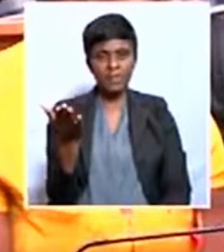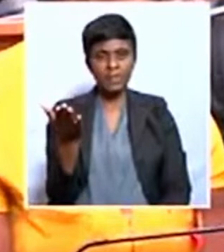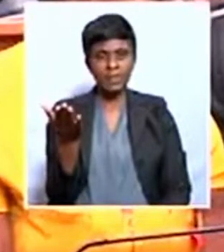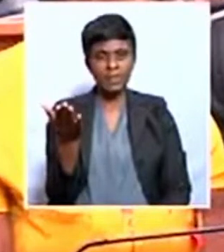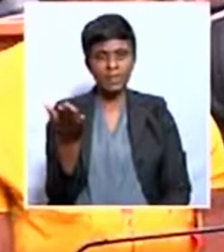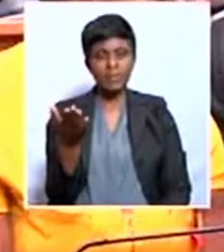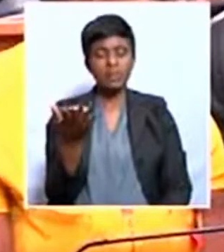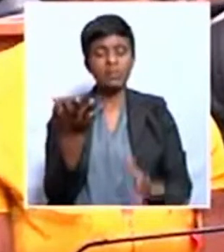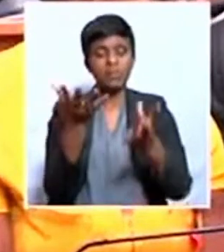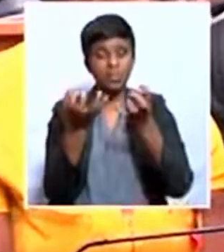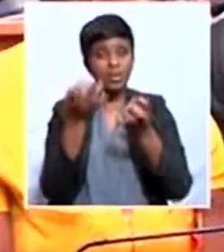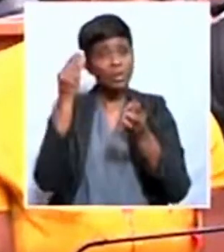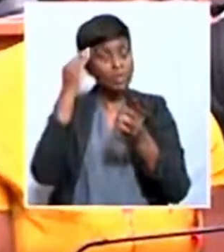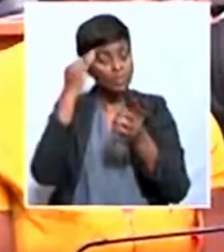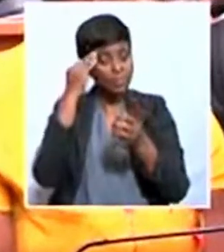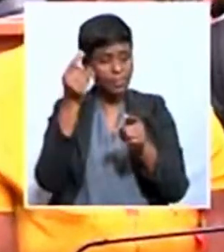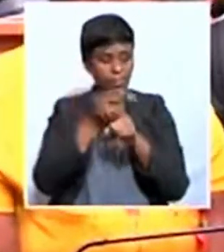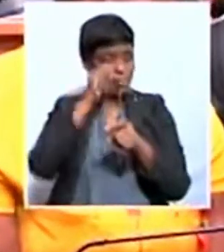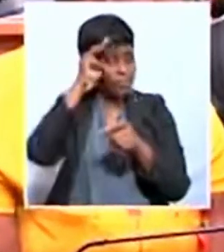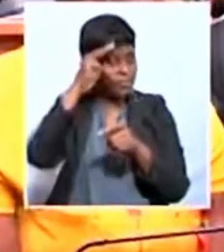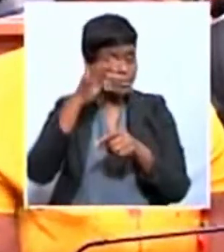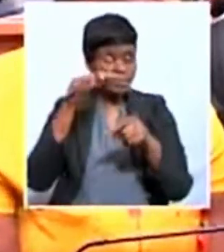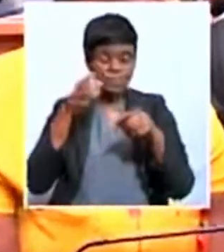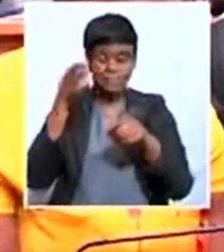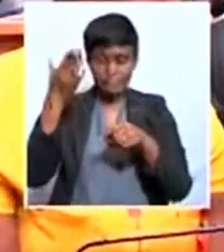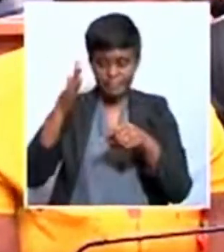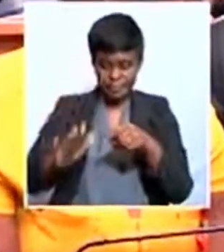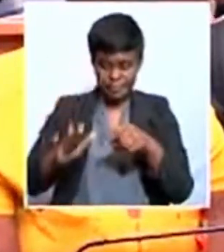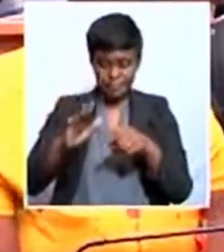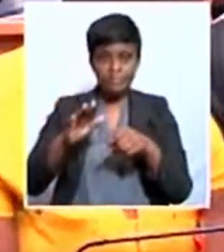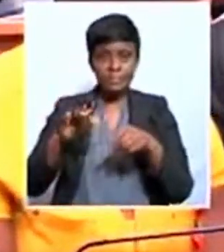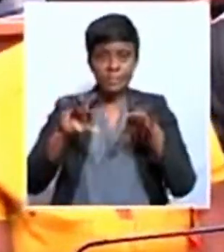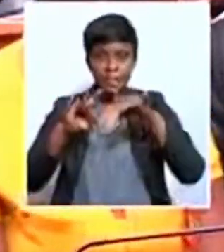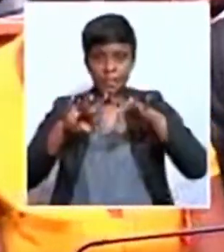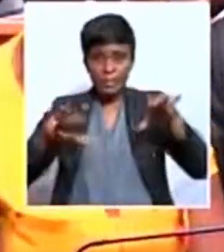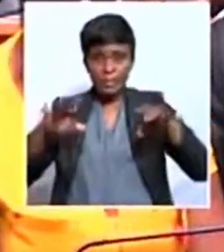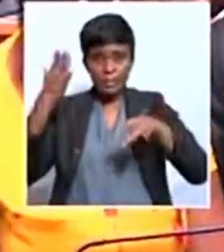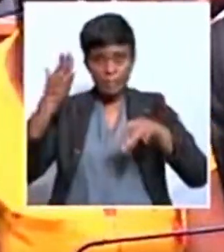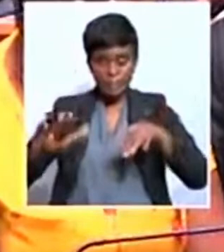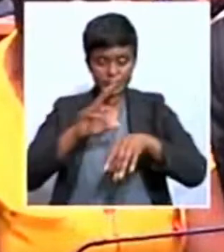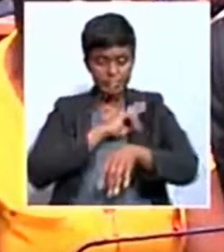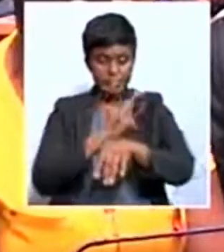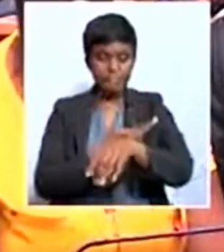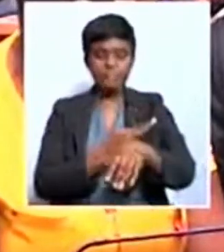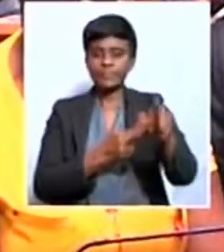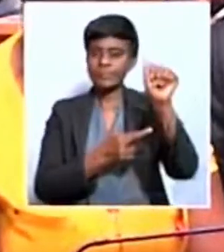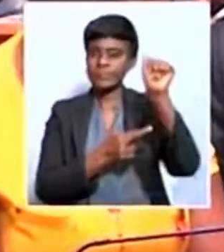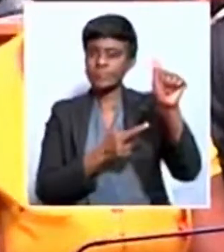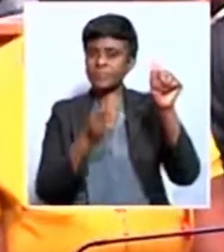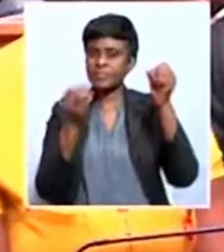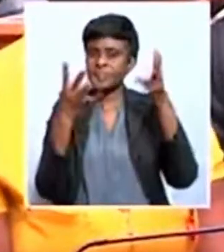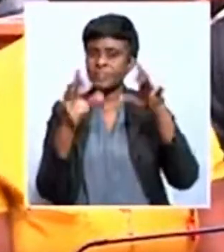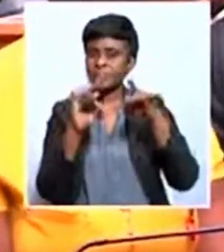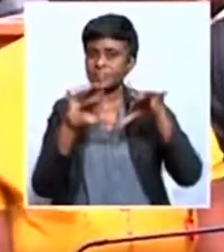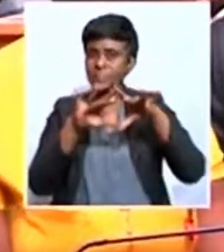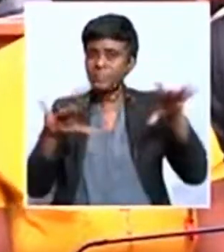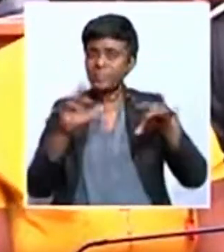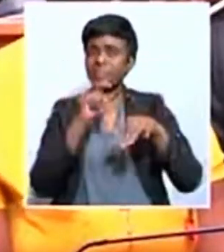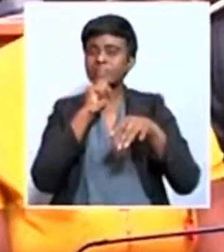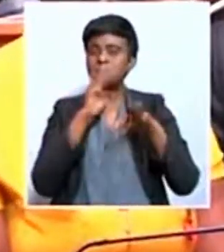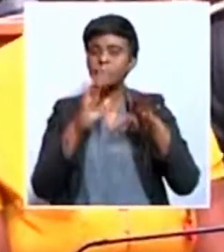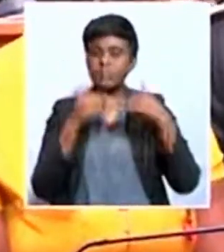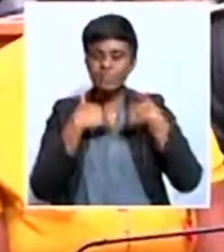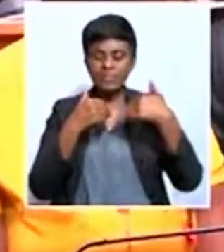wants to find out from the Minister of Lands and Natural Resources, in A, how many landowners obtained certificates